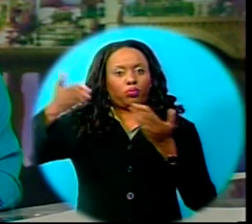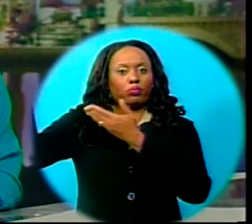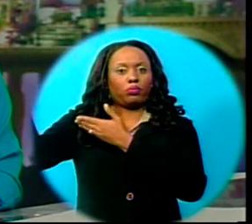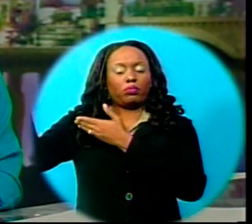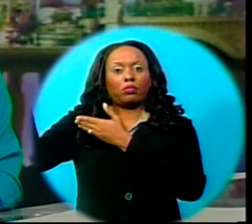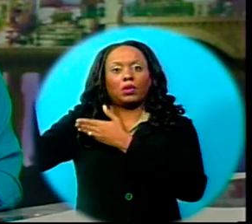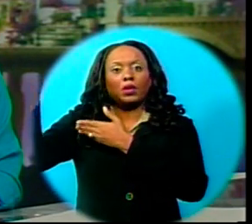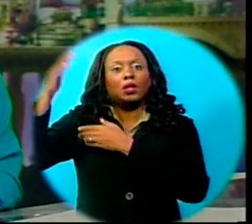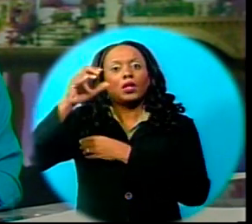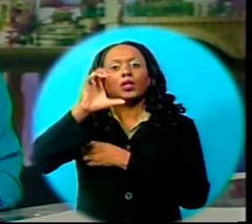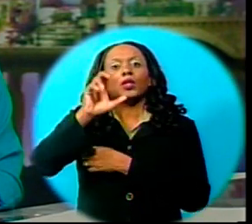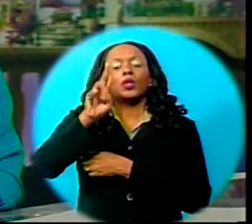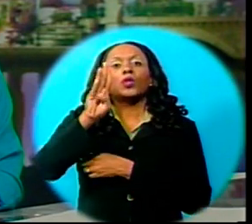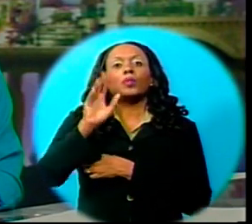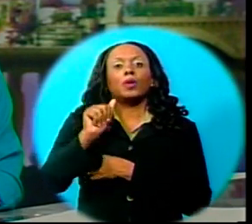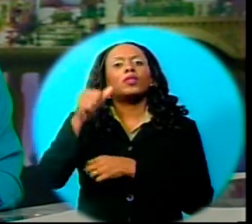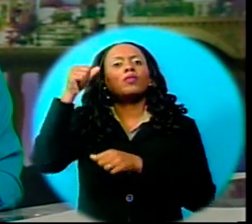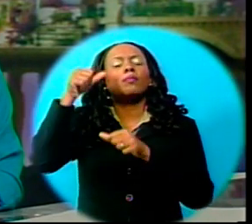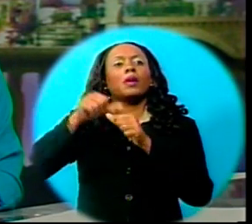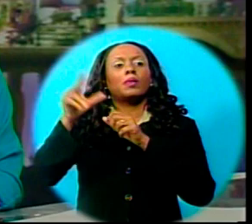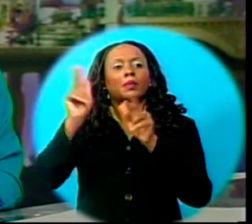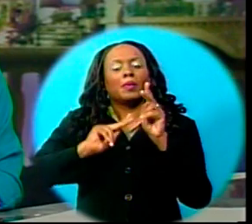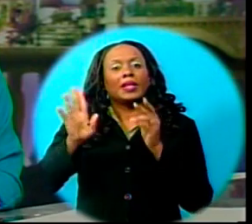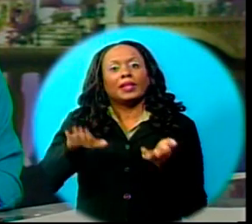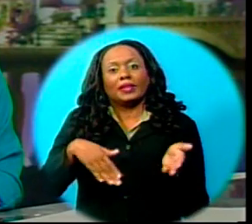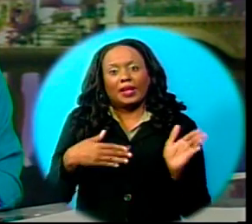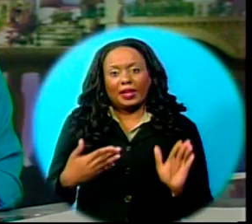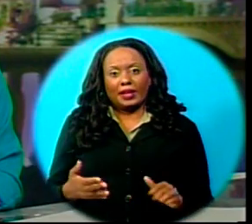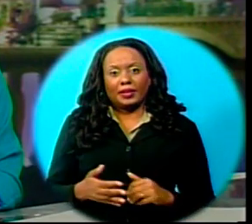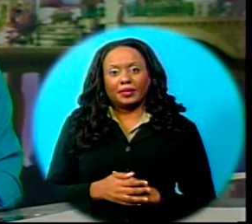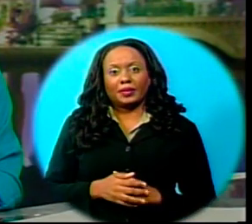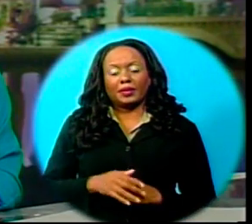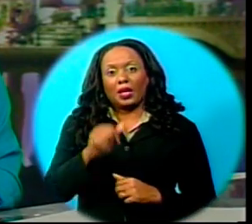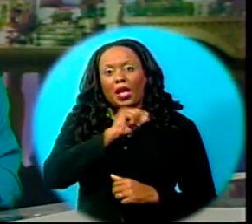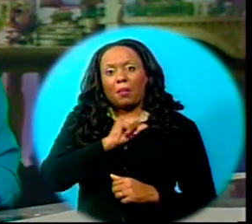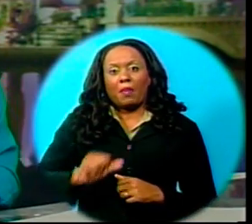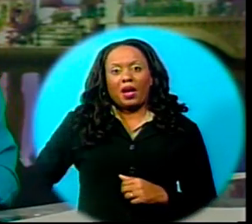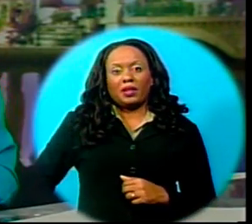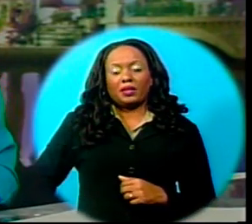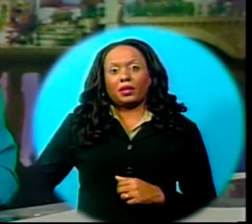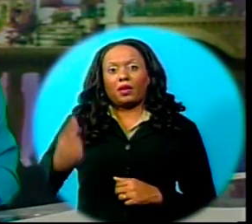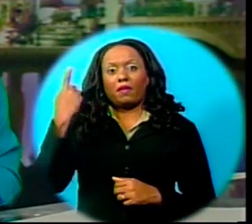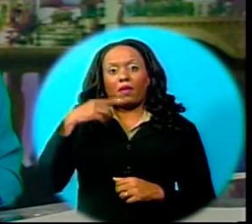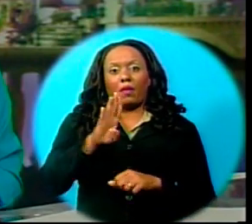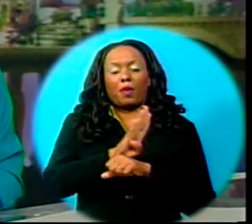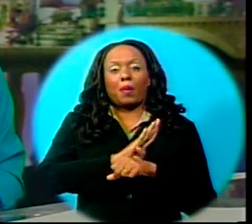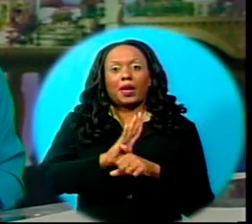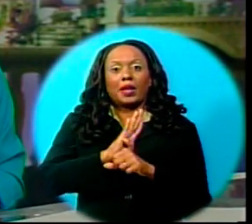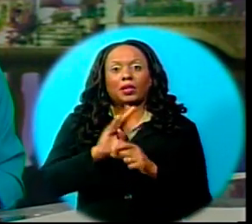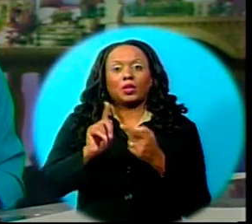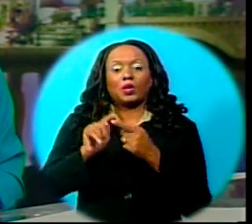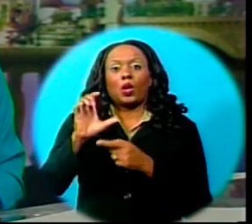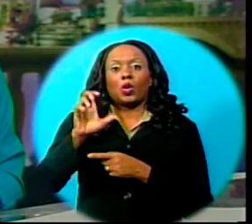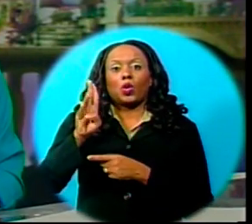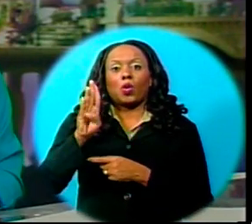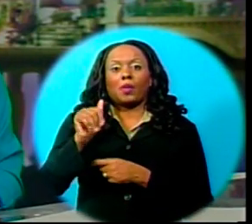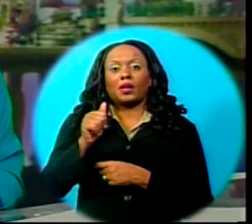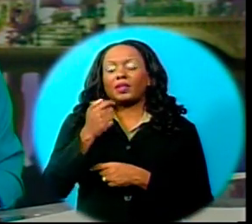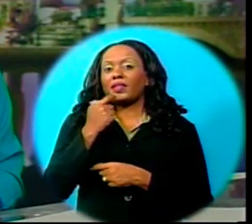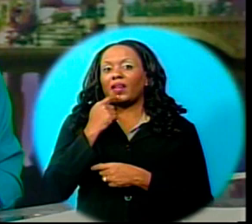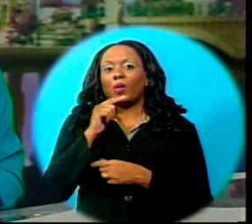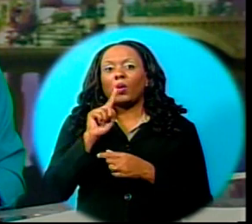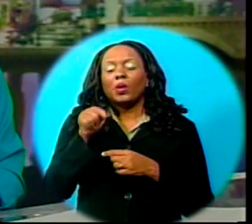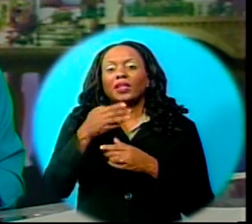killed in the Cubana bombing. Ambassador of Cuba to Barbados, Francisco Fernandez Peña, says only parts of 15 bodies